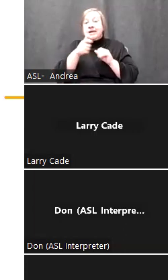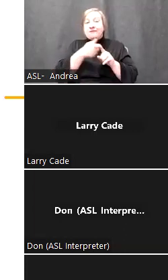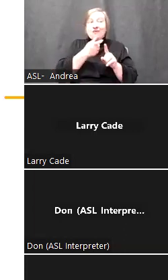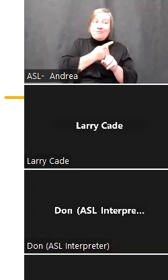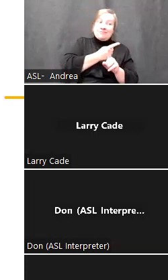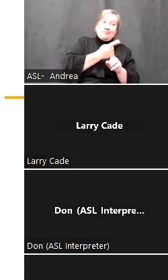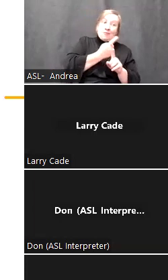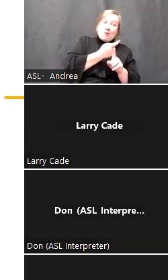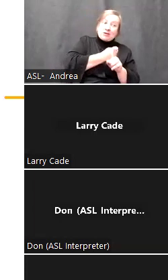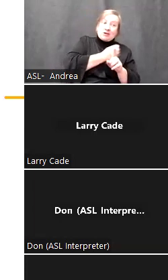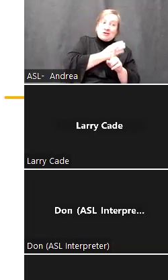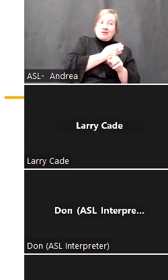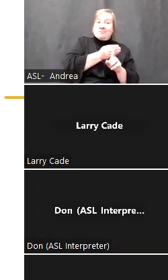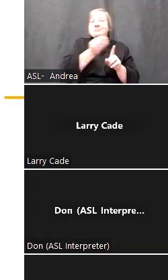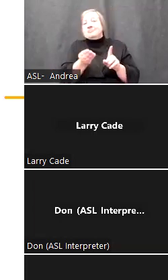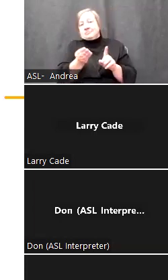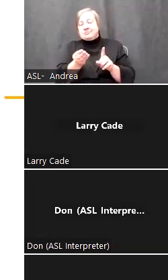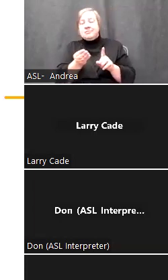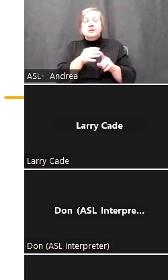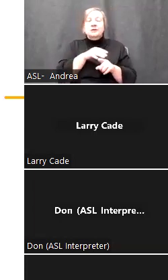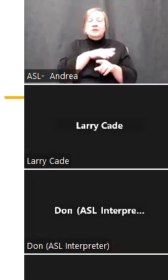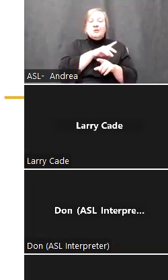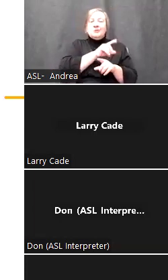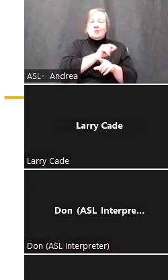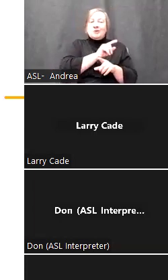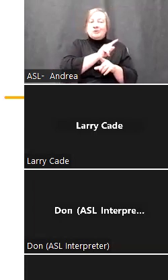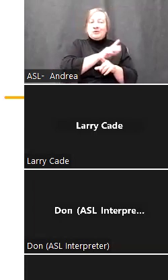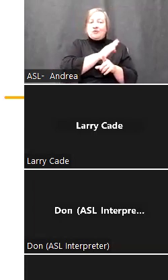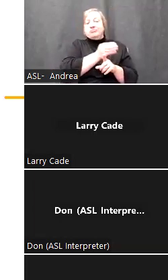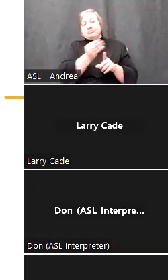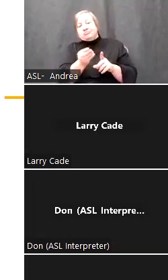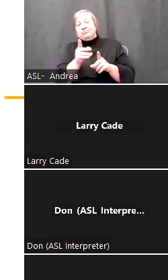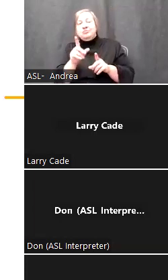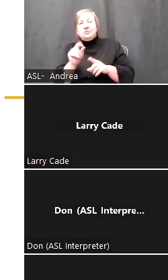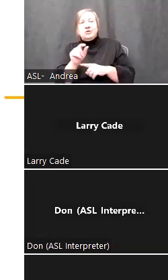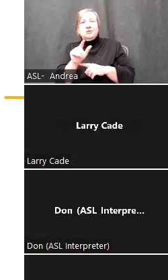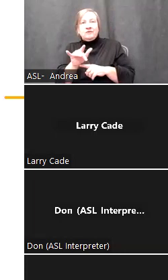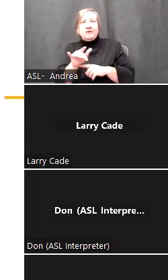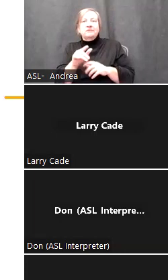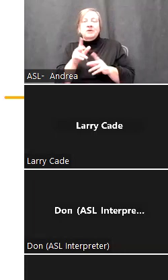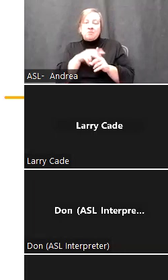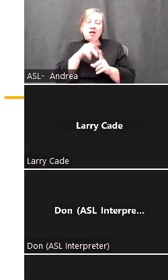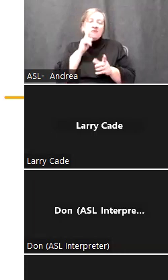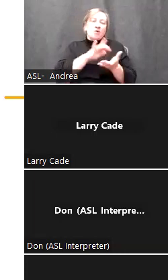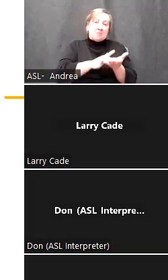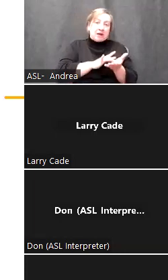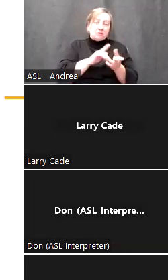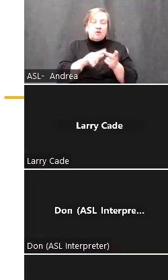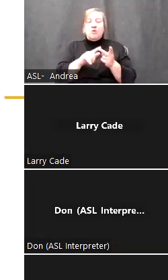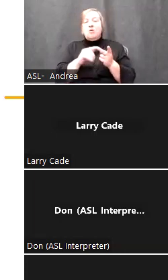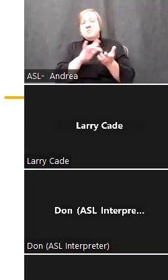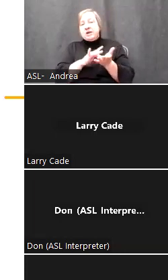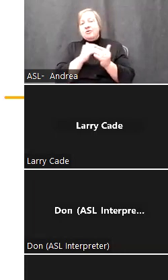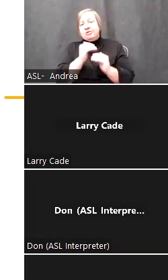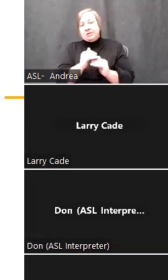the end of 2024. Again, it only applies to medical and limited purpose. We are going to talk a little bit more in